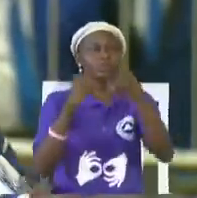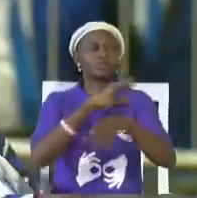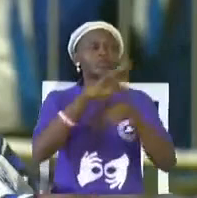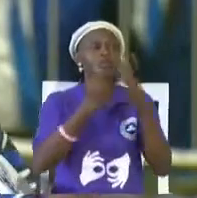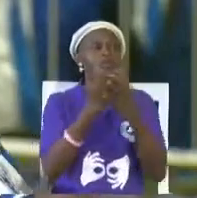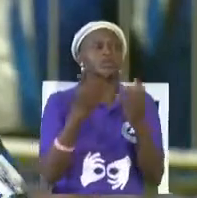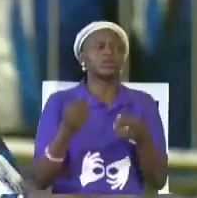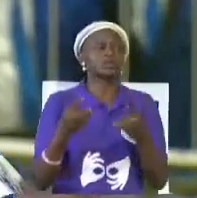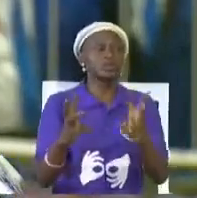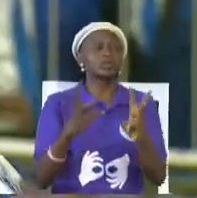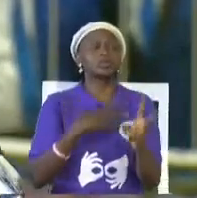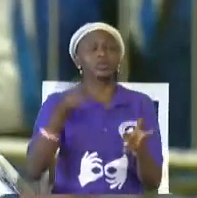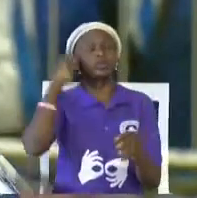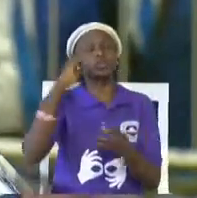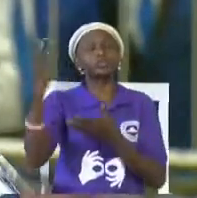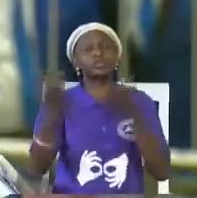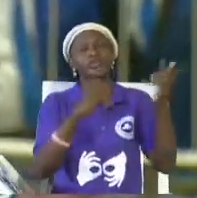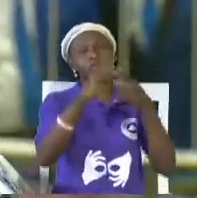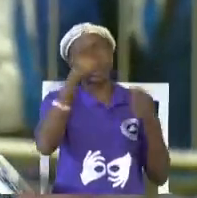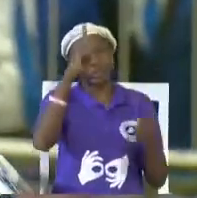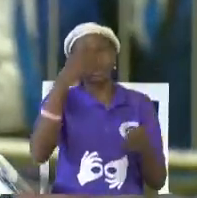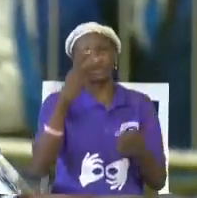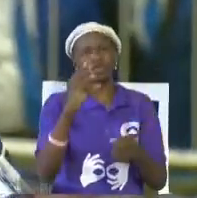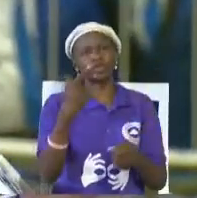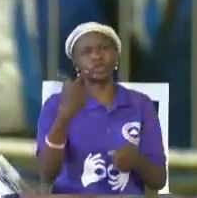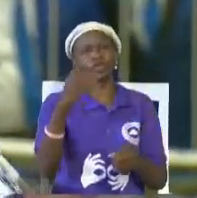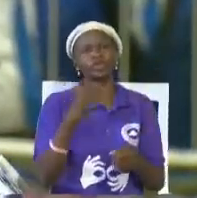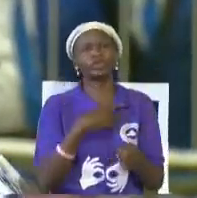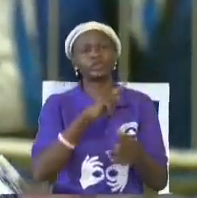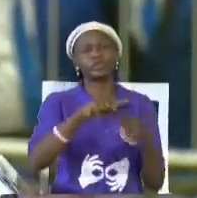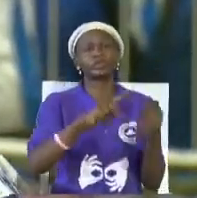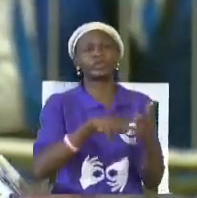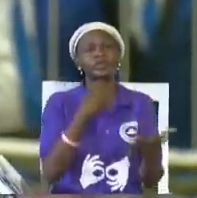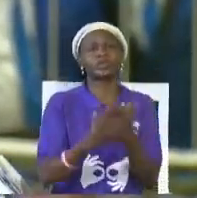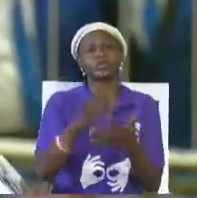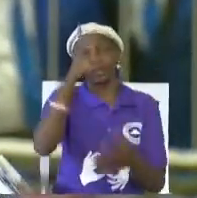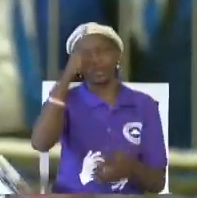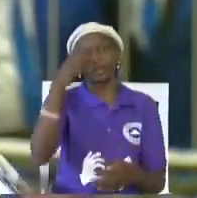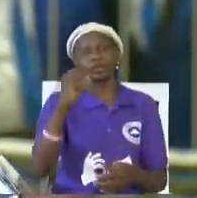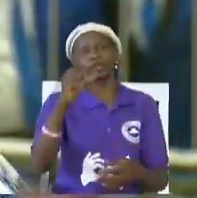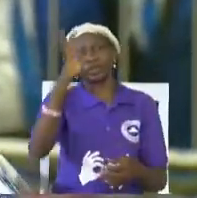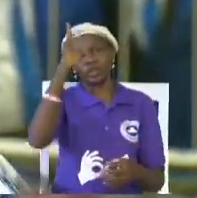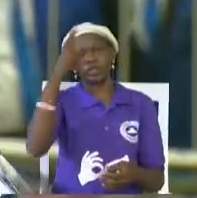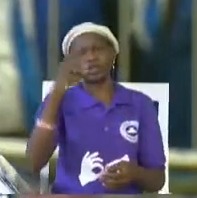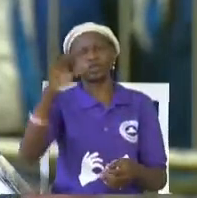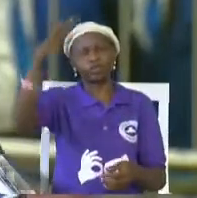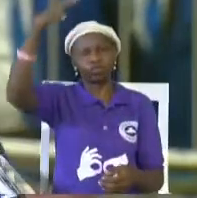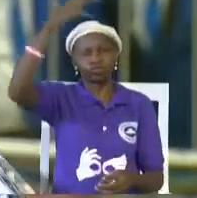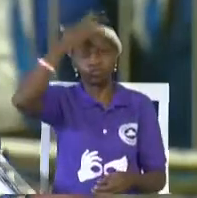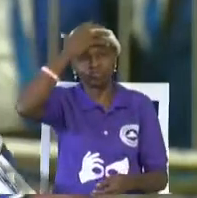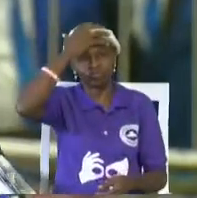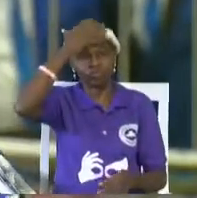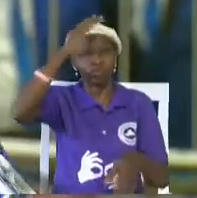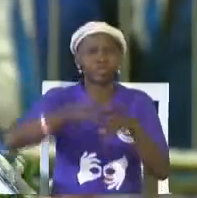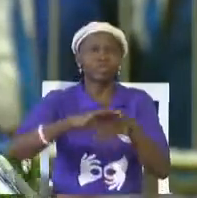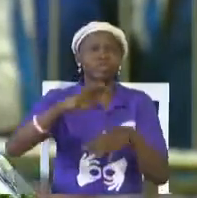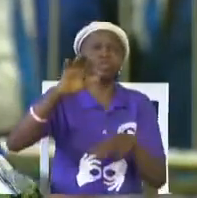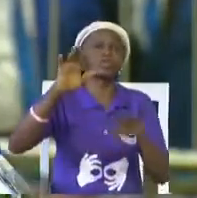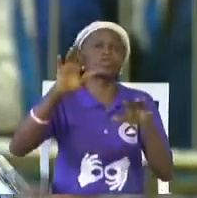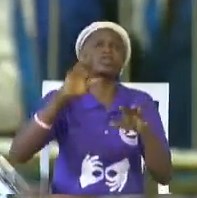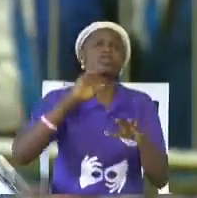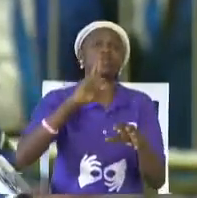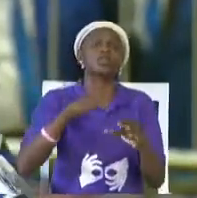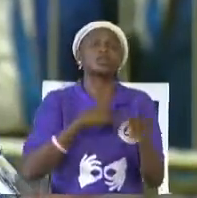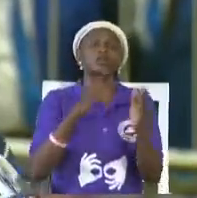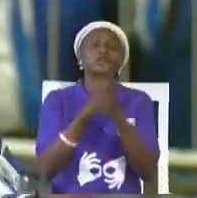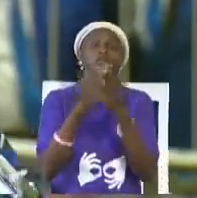the way, and he brought me to Daddy G.O. And when we got to Daddy G.O., Daddy G.O. laid his hands upon me, and he prayed